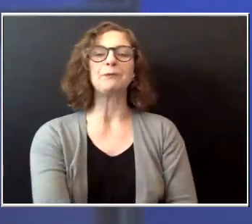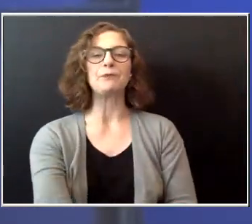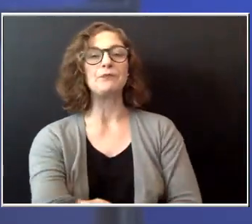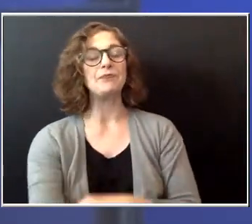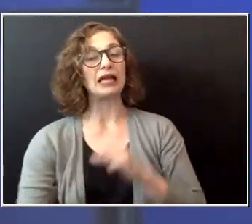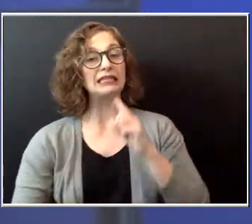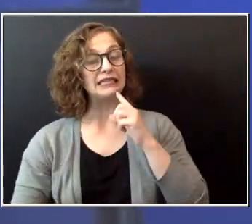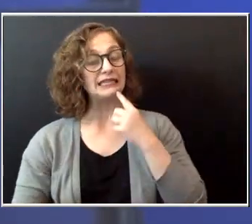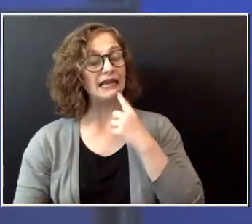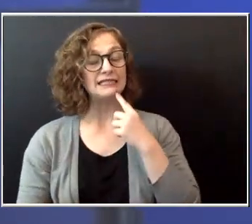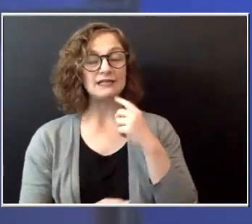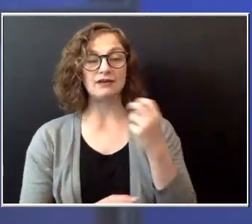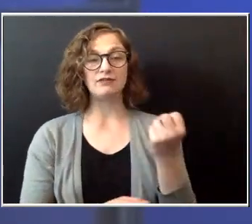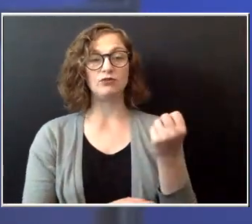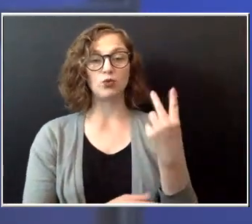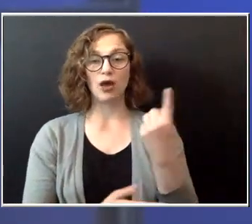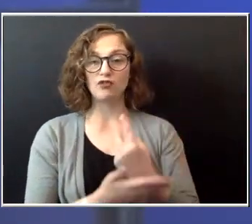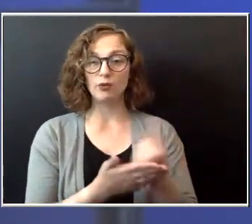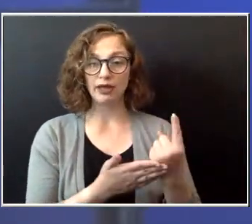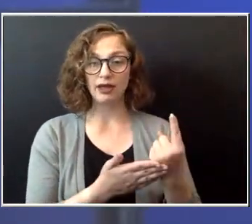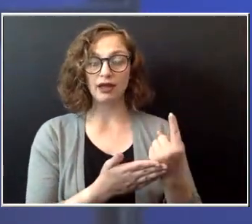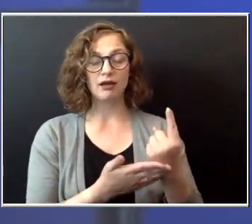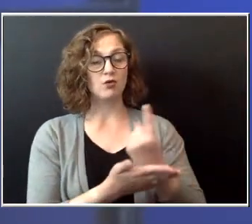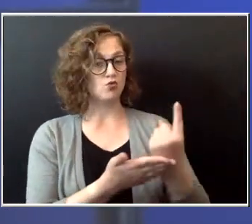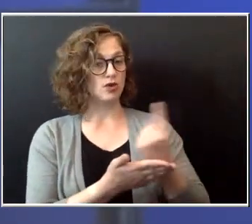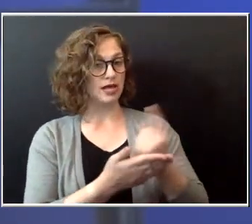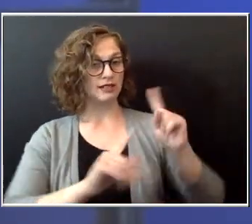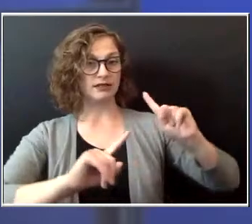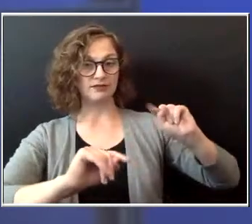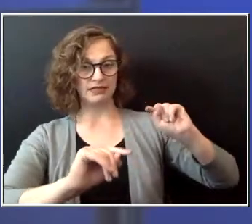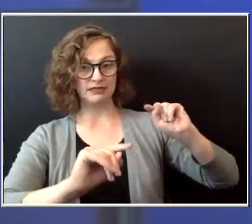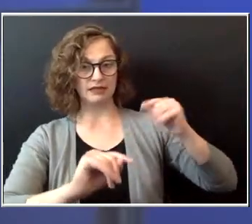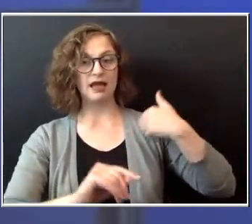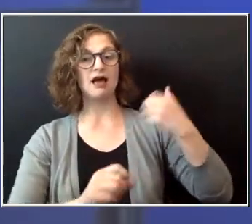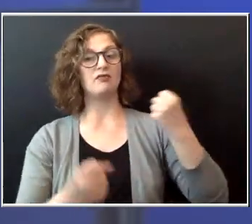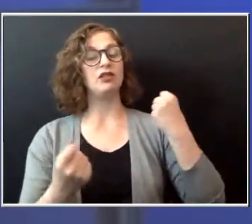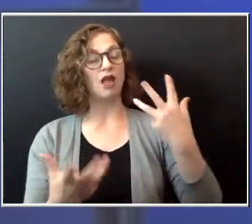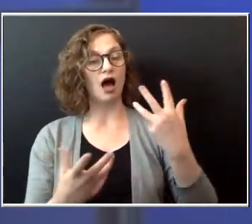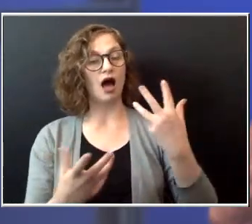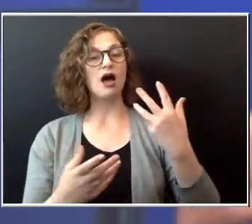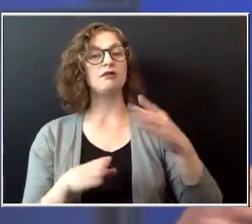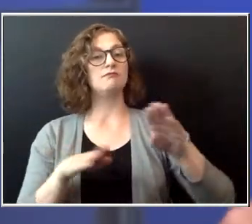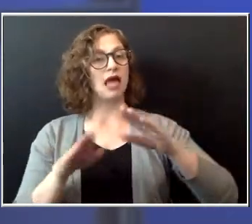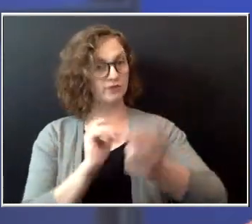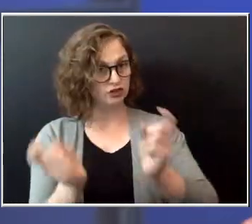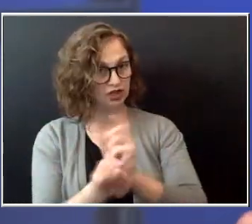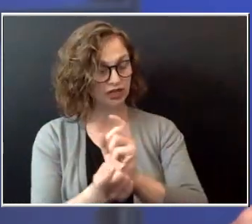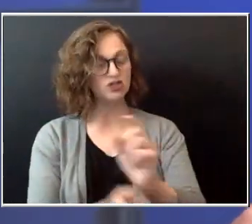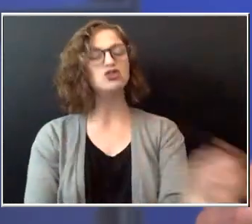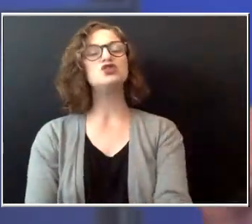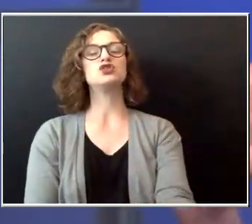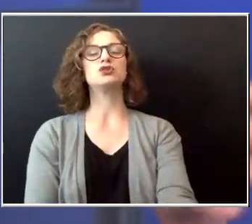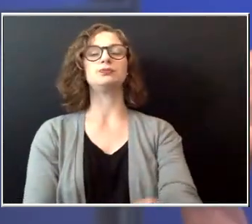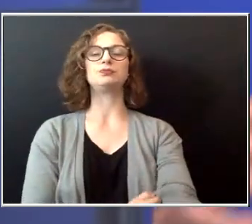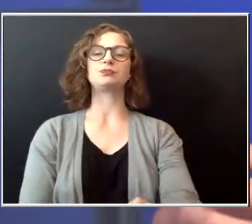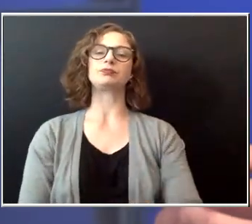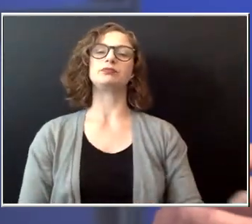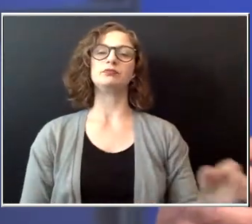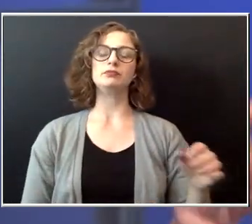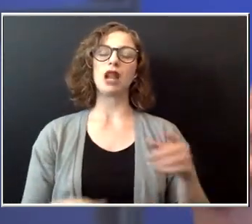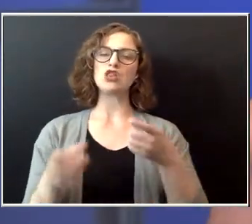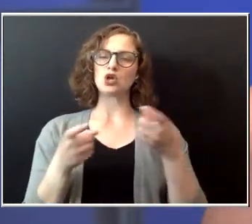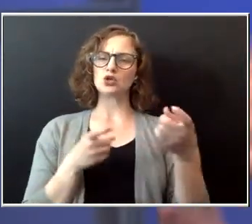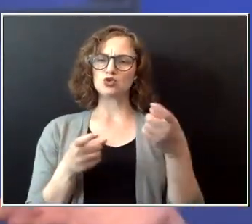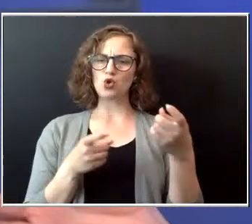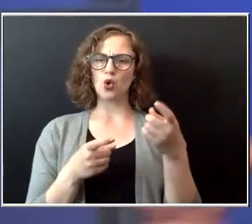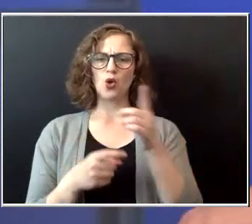12-week weekly visits. They go through a lot of behavior change. The control arm is just for that 12-week period. So those